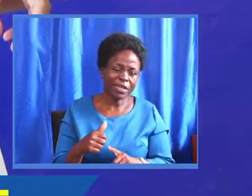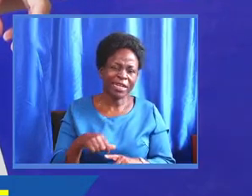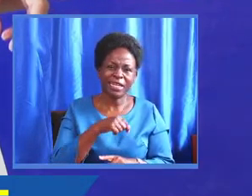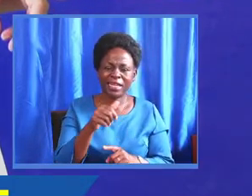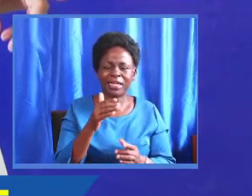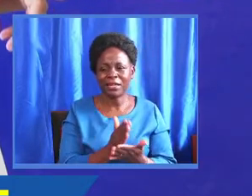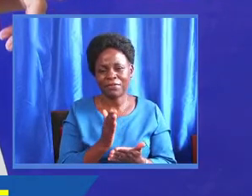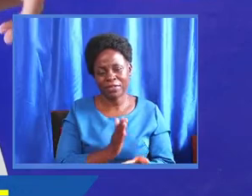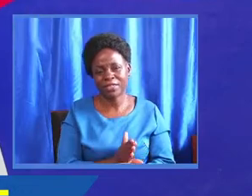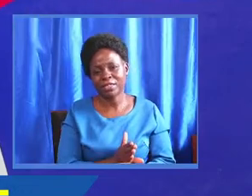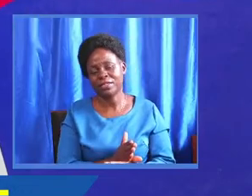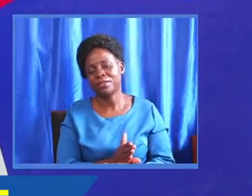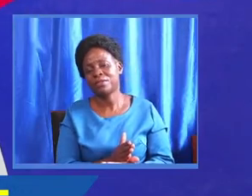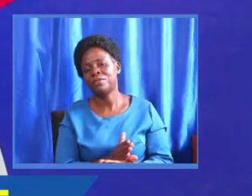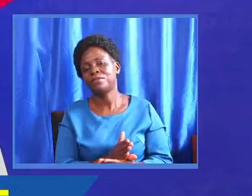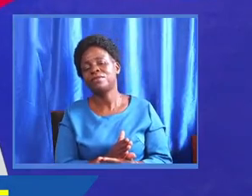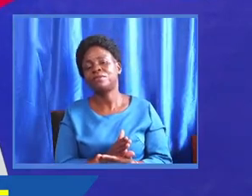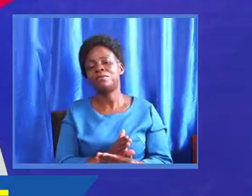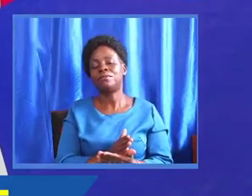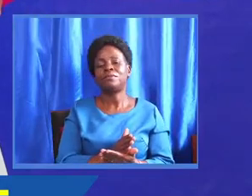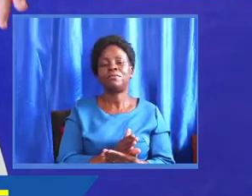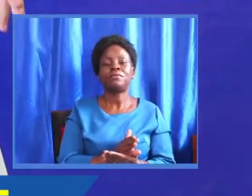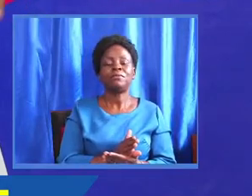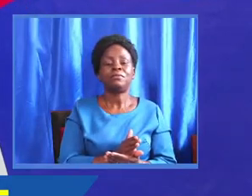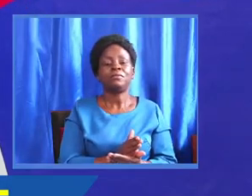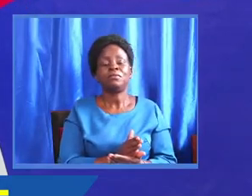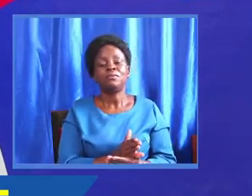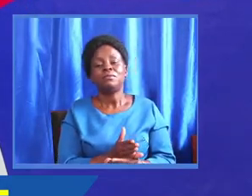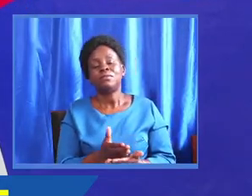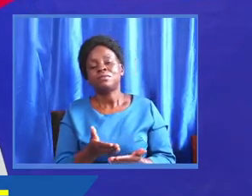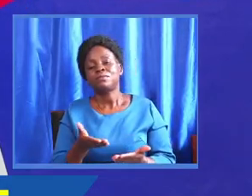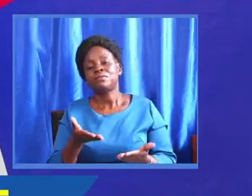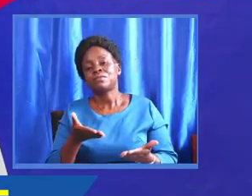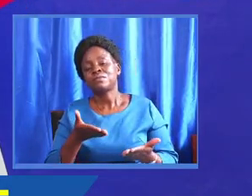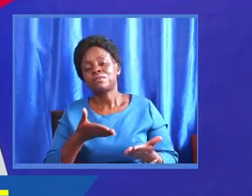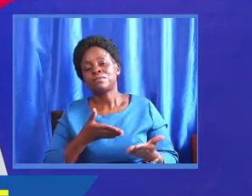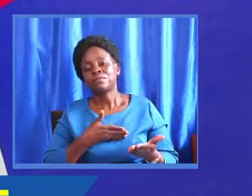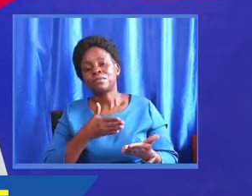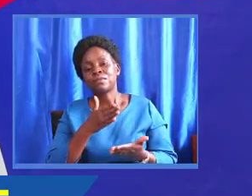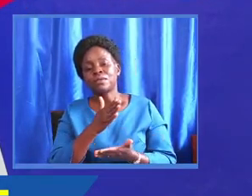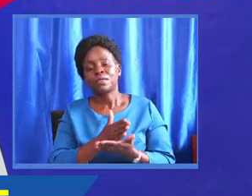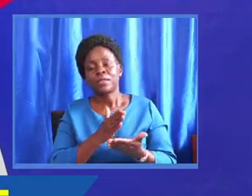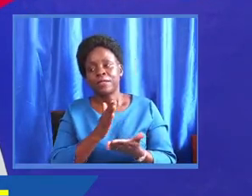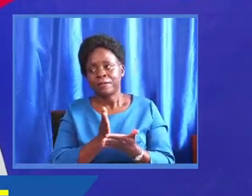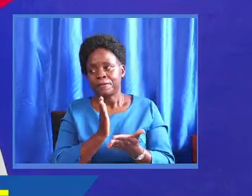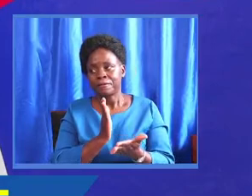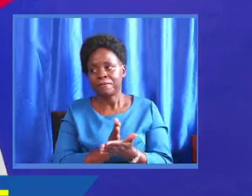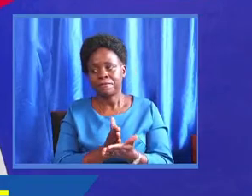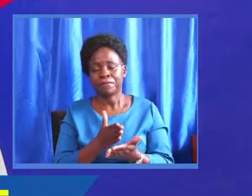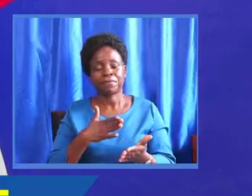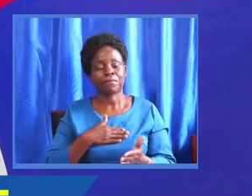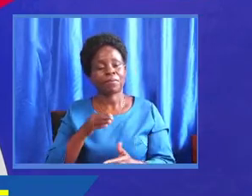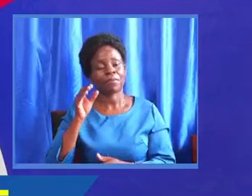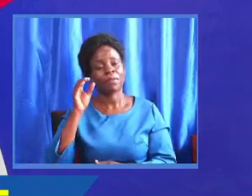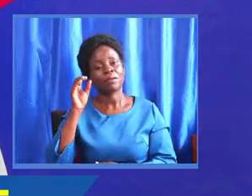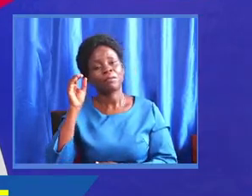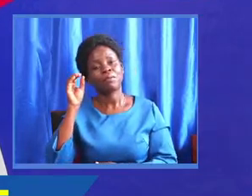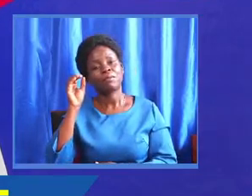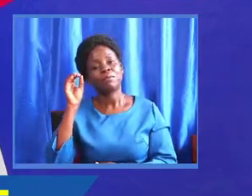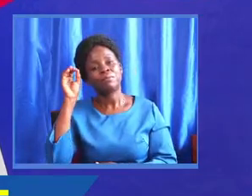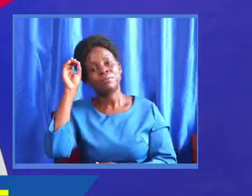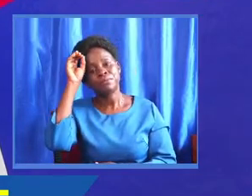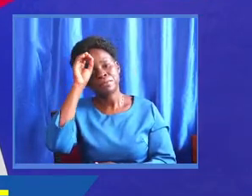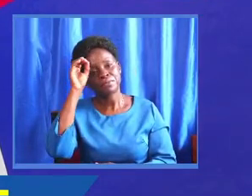sector. Because the one of the hardest hit sector, in my opinion, is what you call a retail